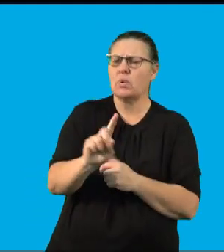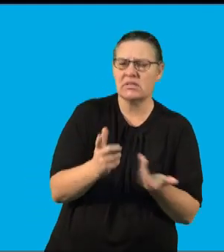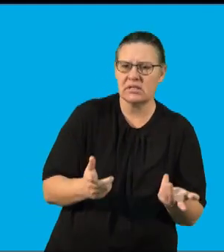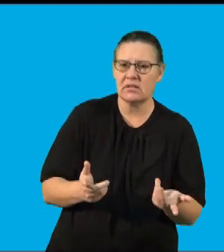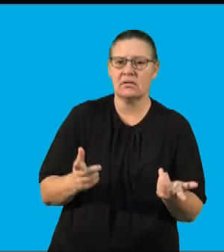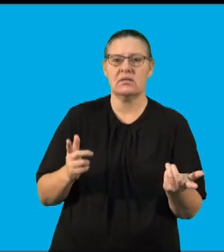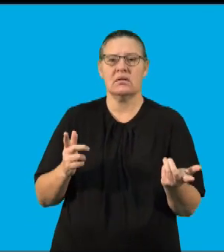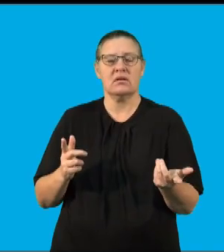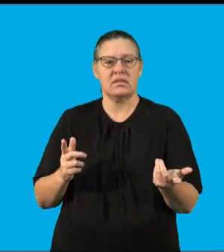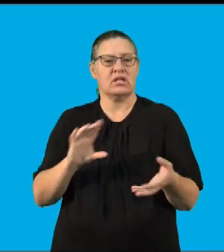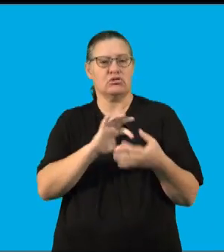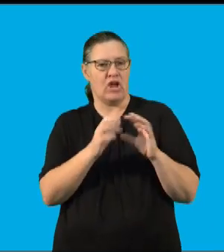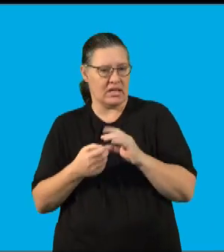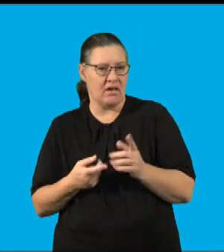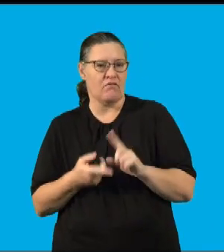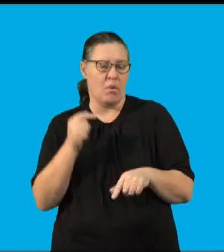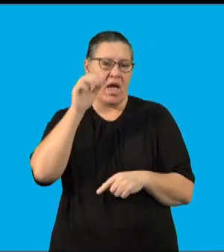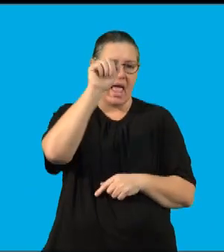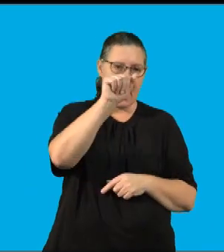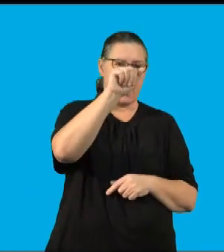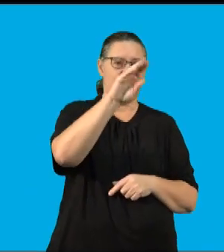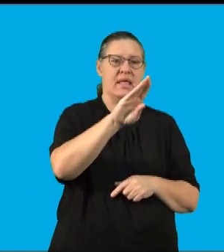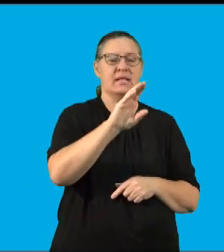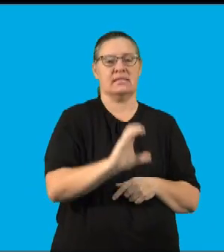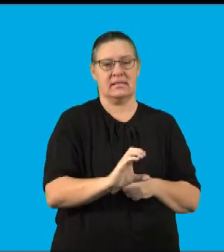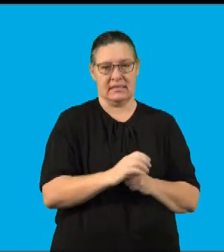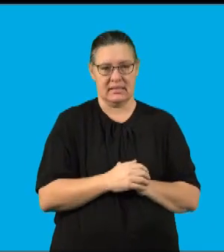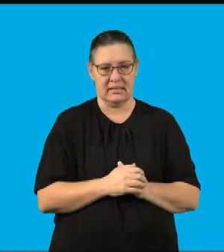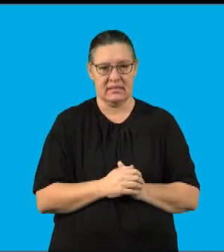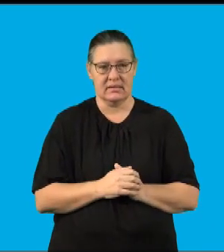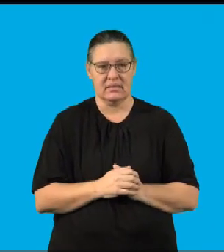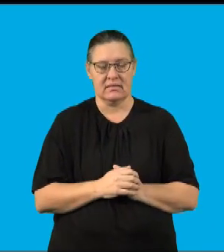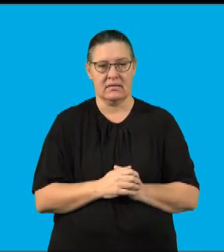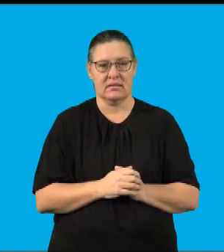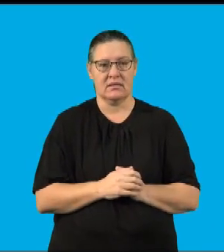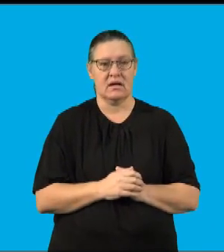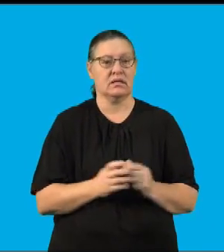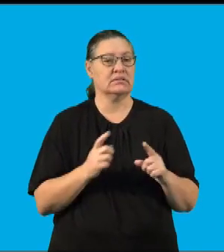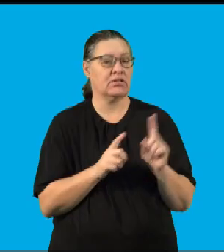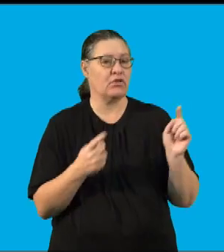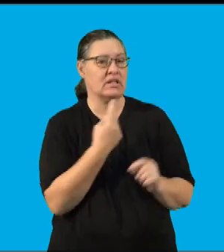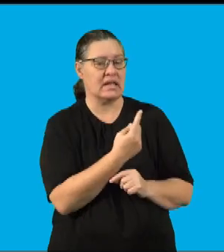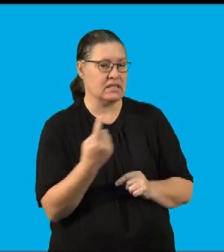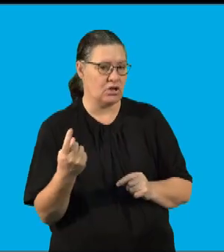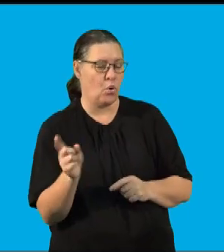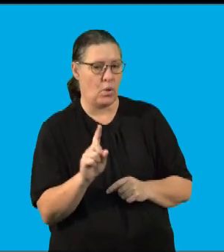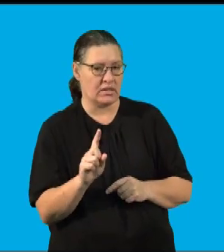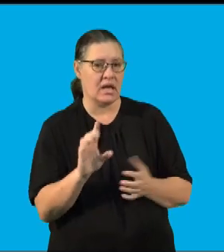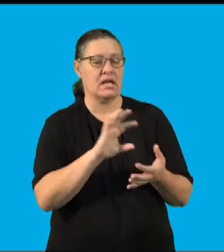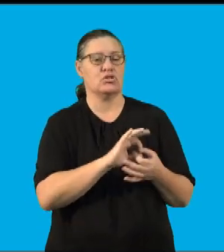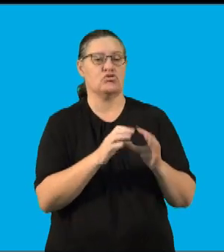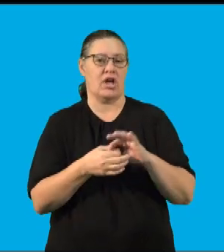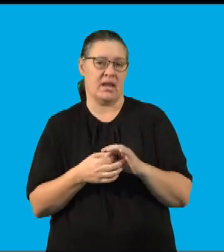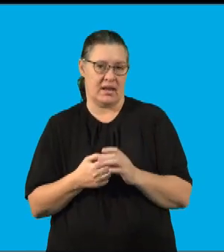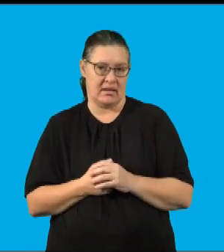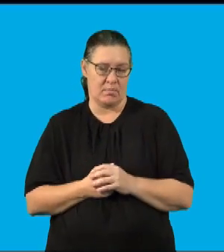is being changed here is the chain length from substance A, substance B, and substance C. What is different in each one, it